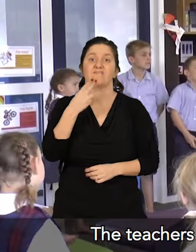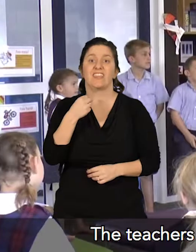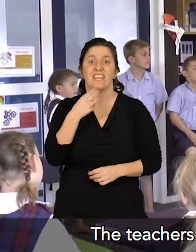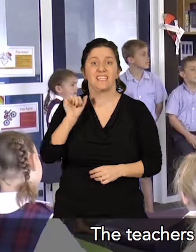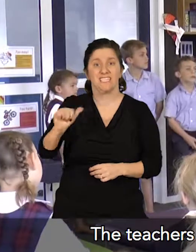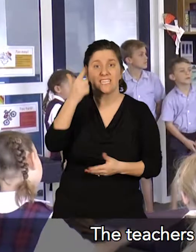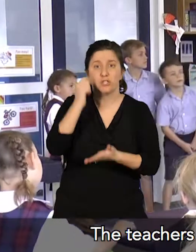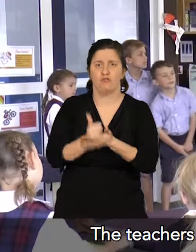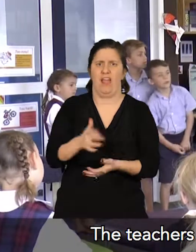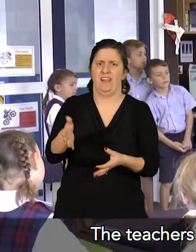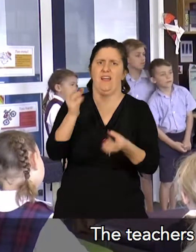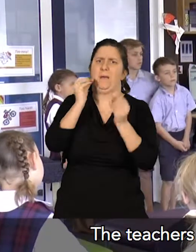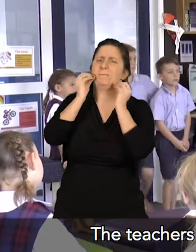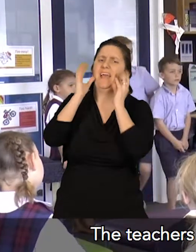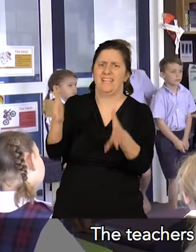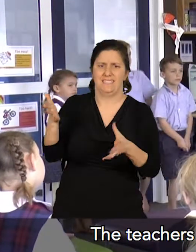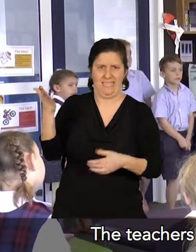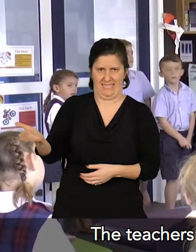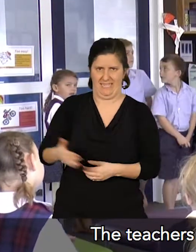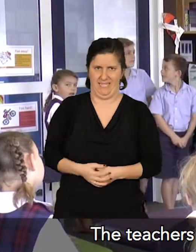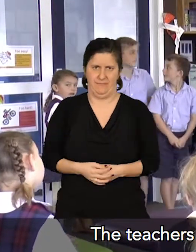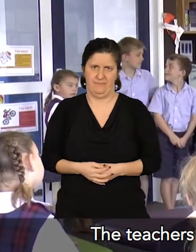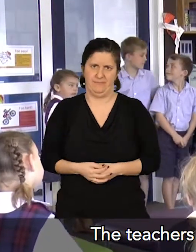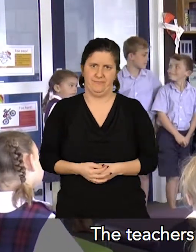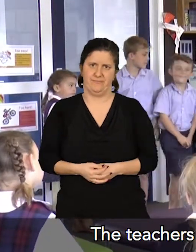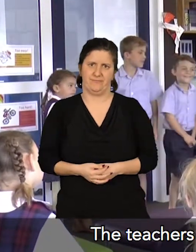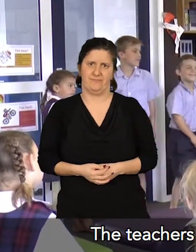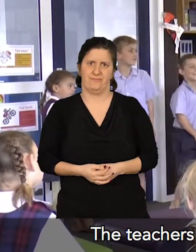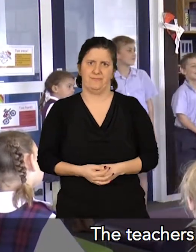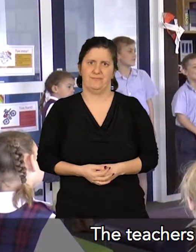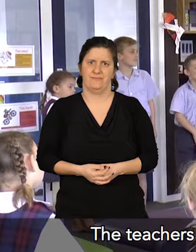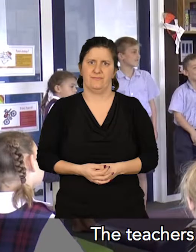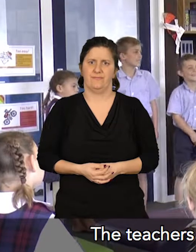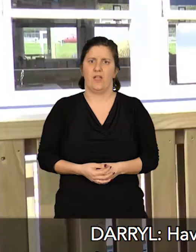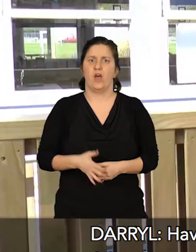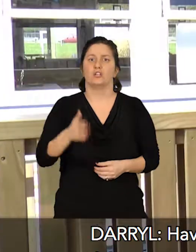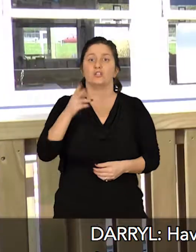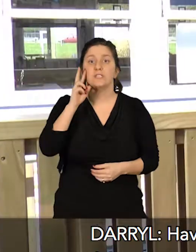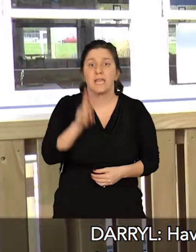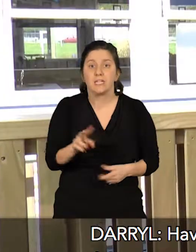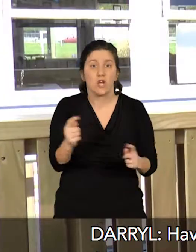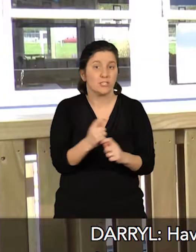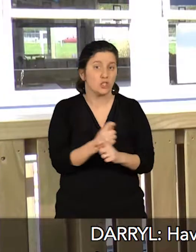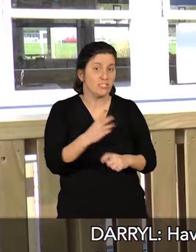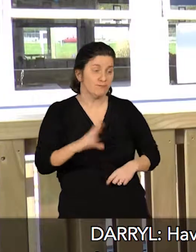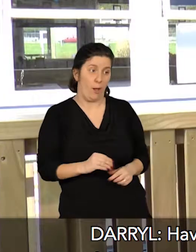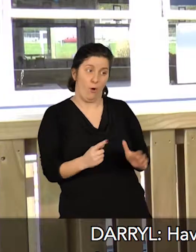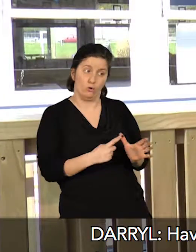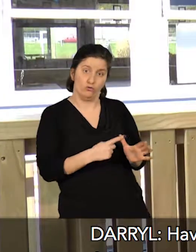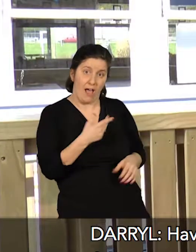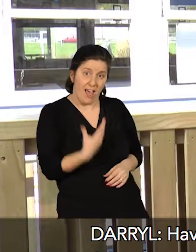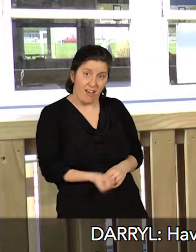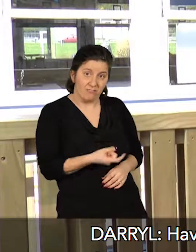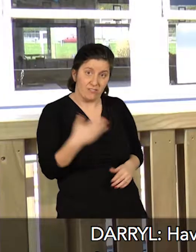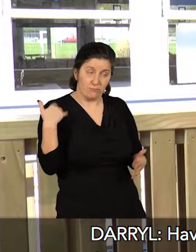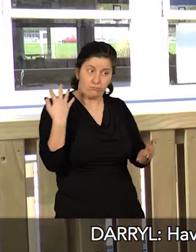been awesome, and Vinny, his teacher aide, she's just amazing. Have you seen the changes from